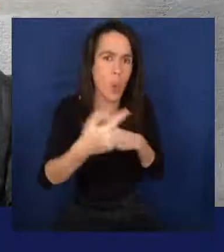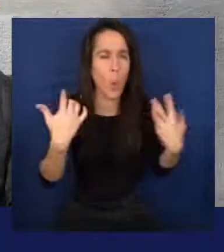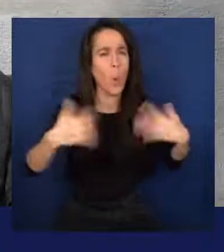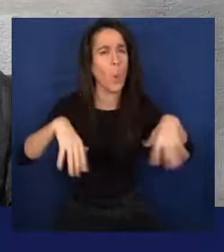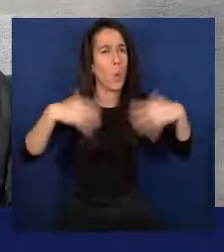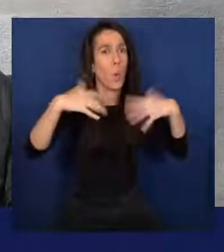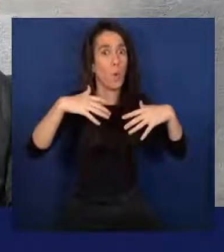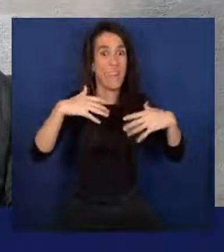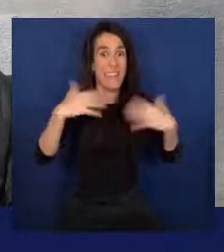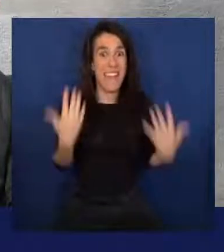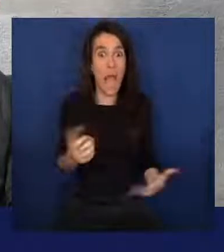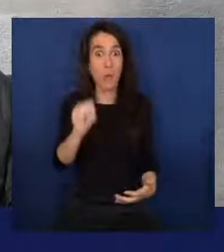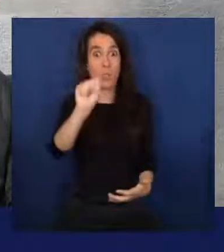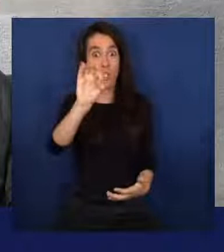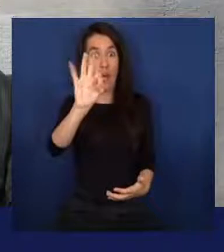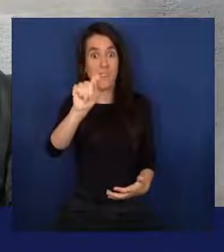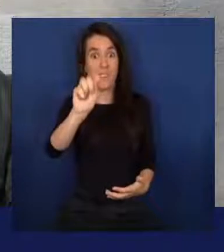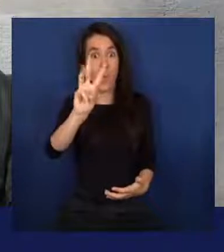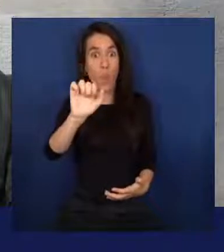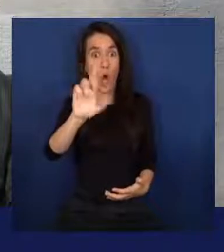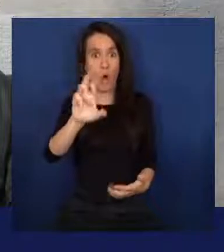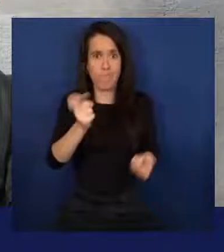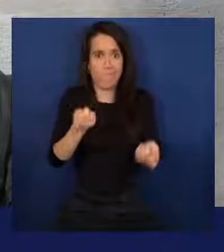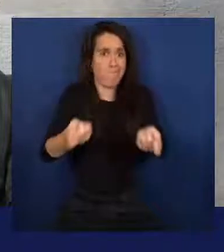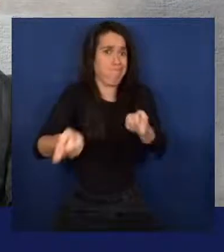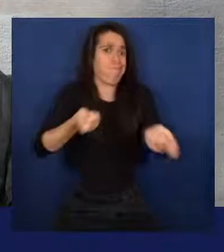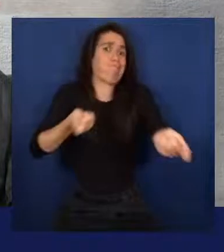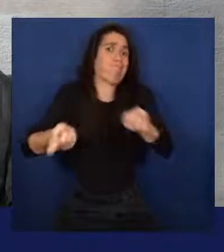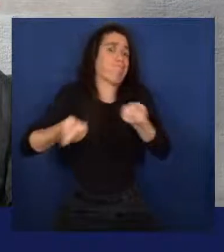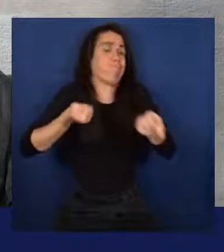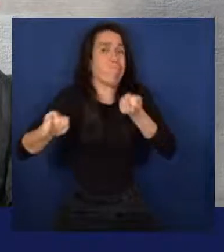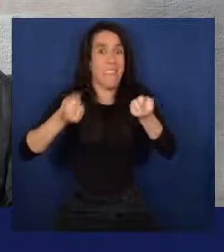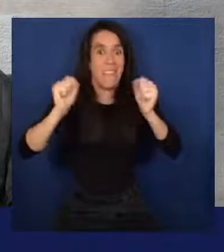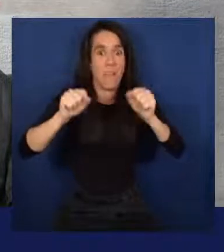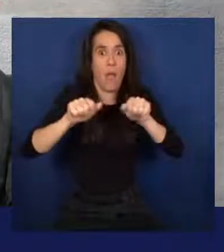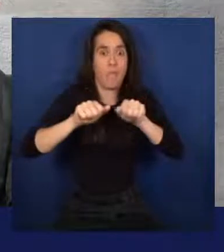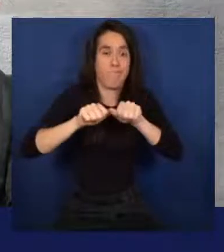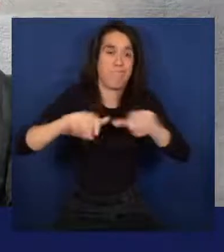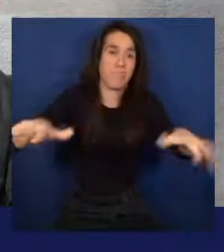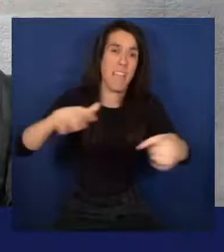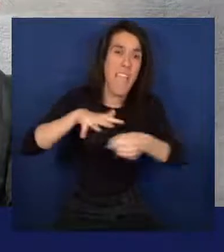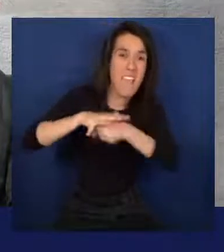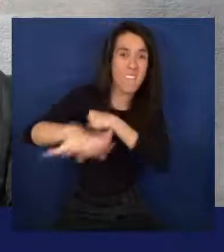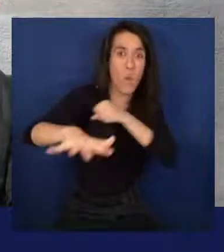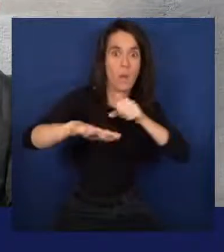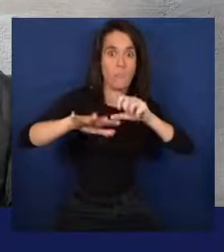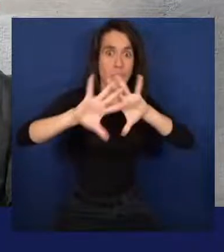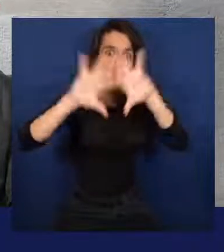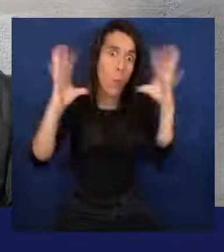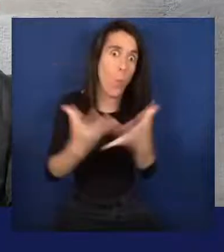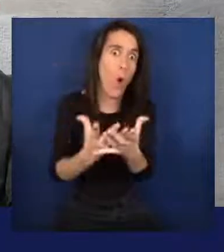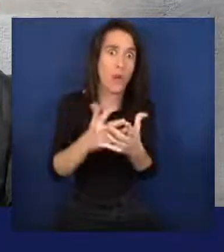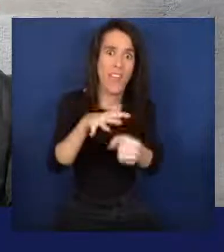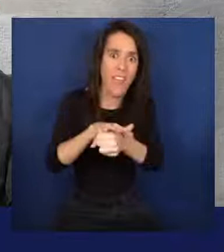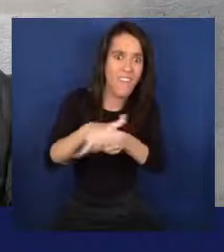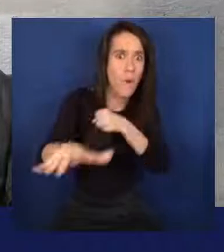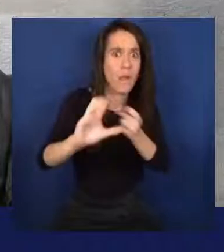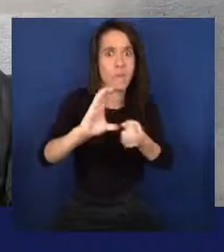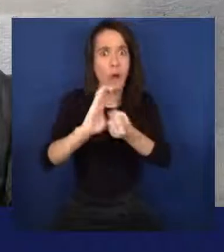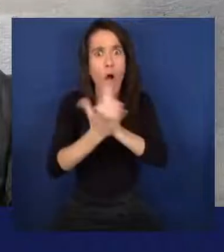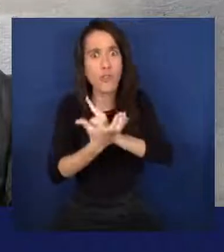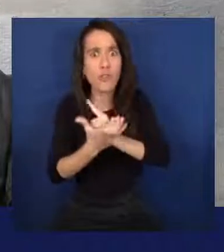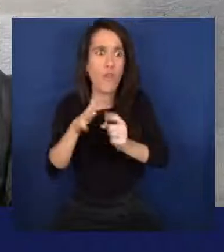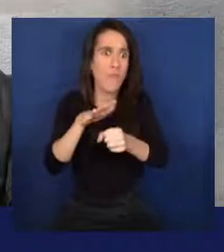world. These models can shape cultures. We may need to be taking more responsibility for that. And